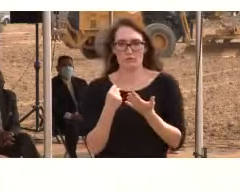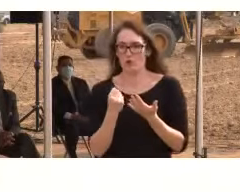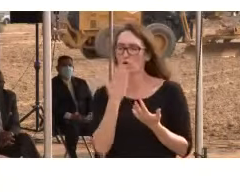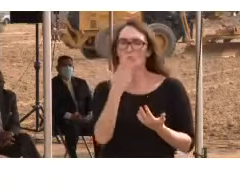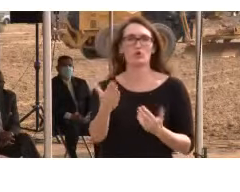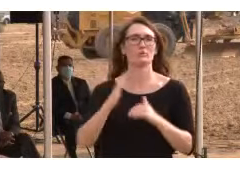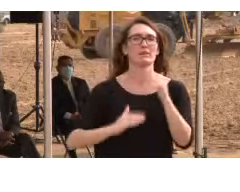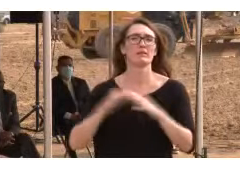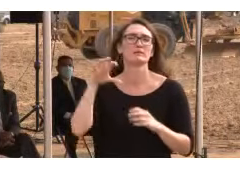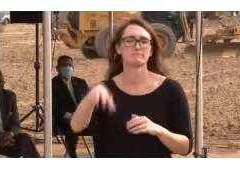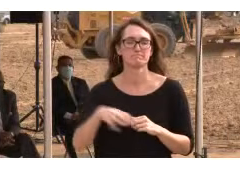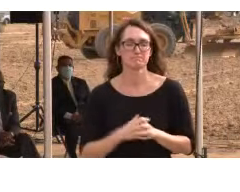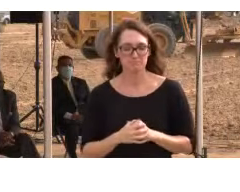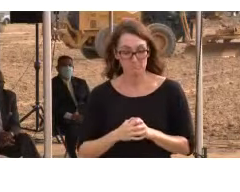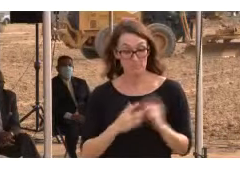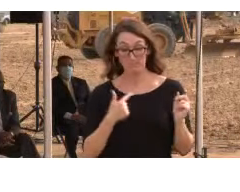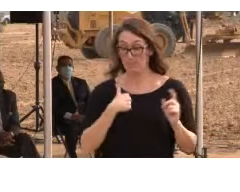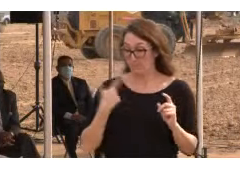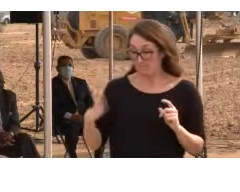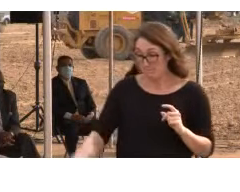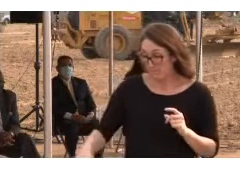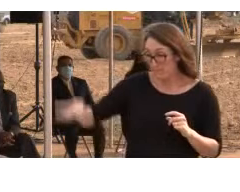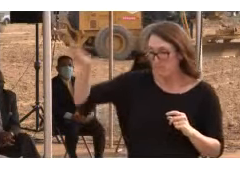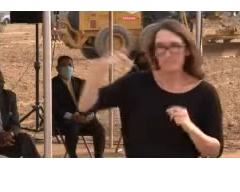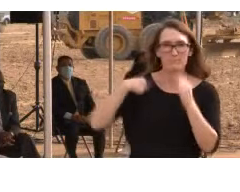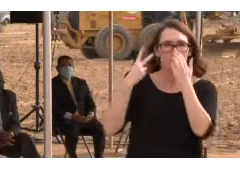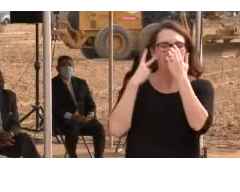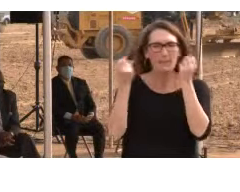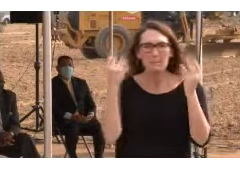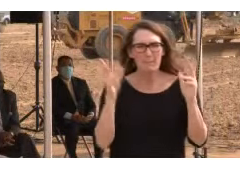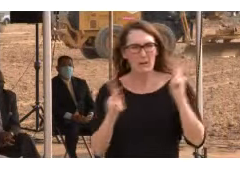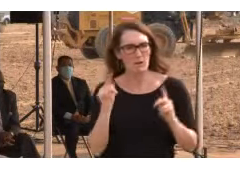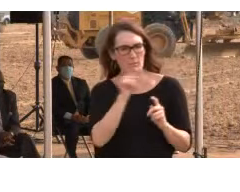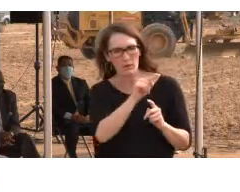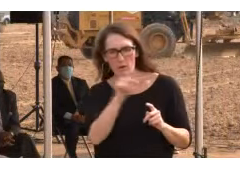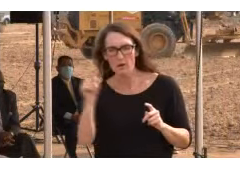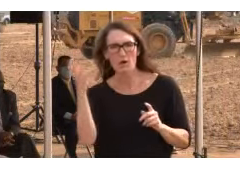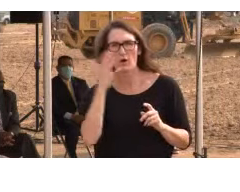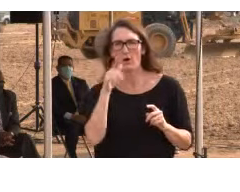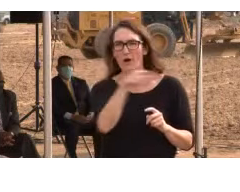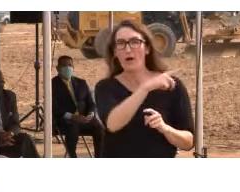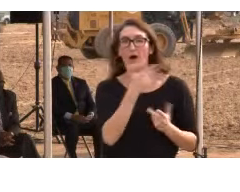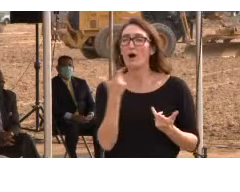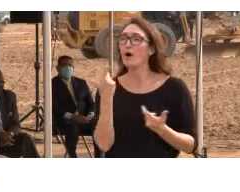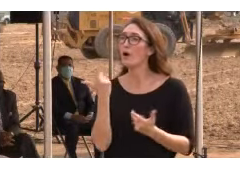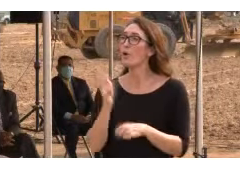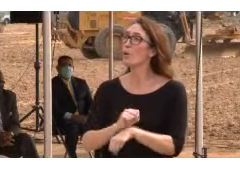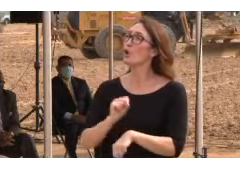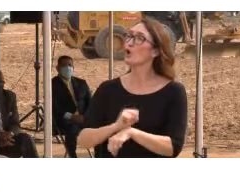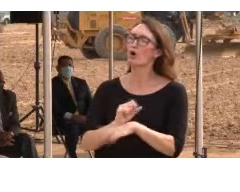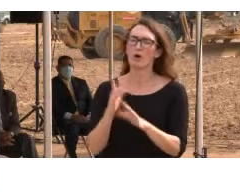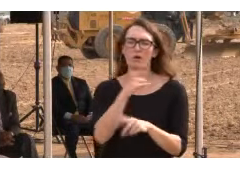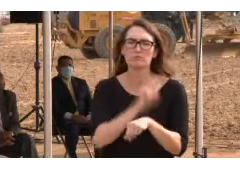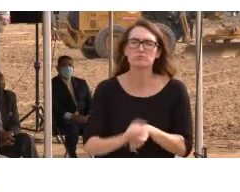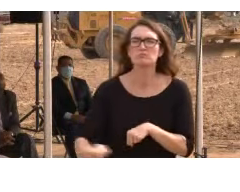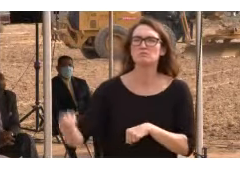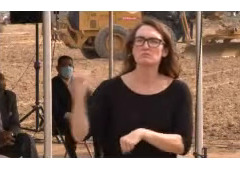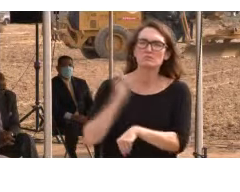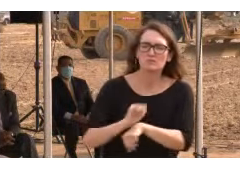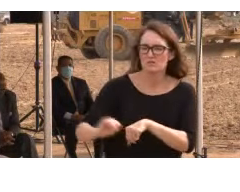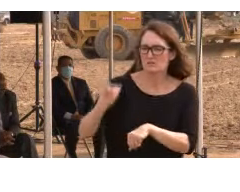It was in my youth when I witnessed many trailblazers pour their heart and soul into improving West